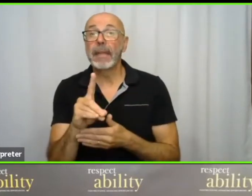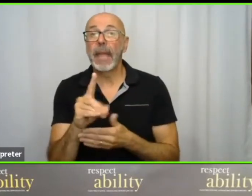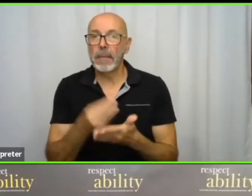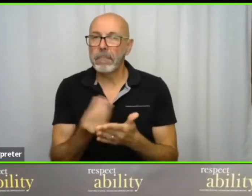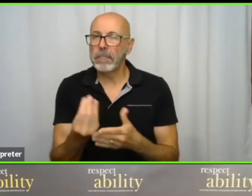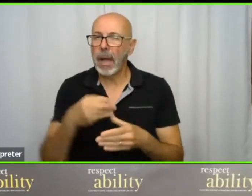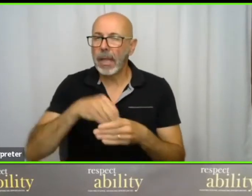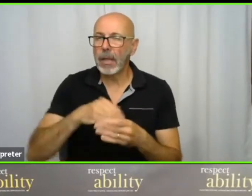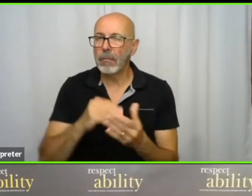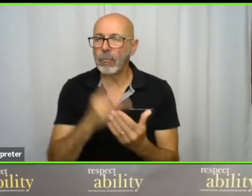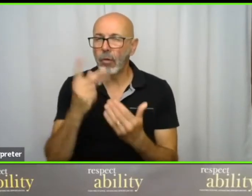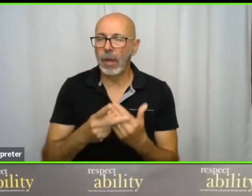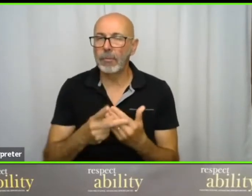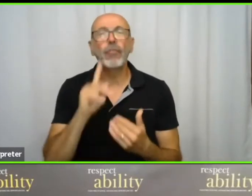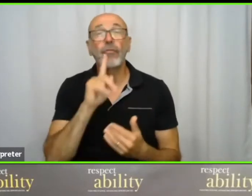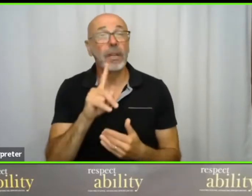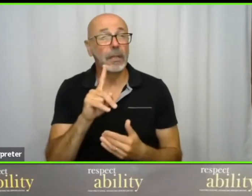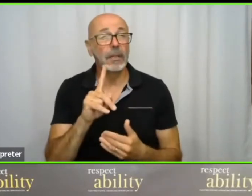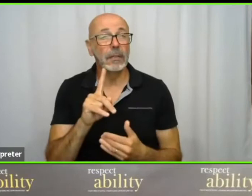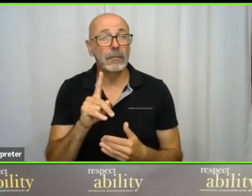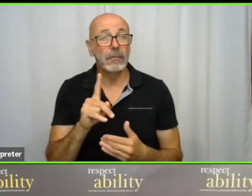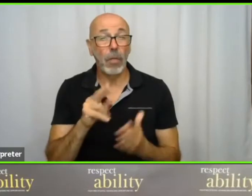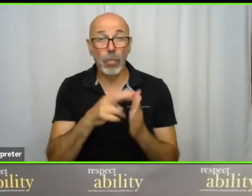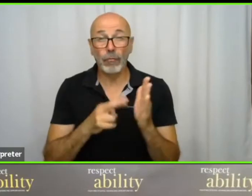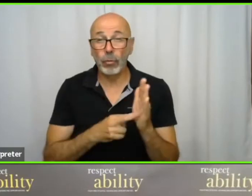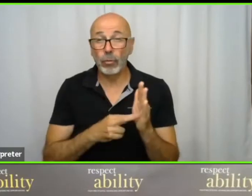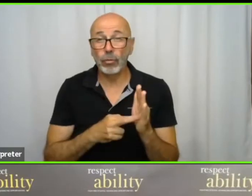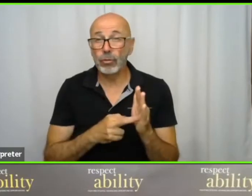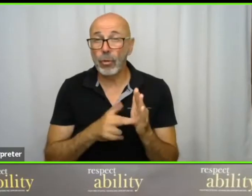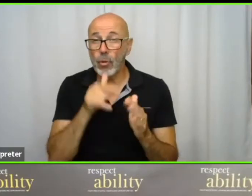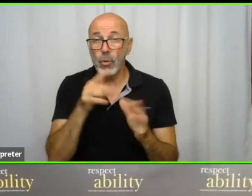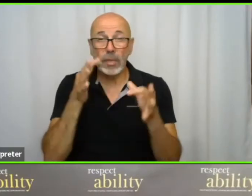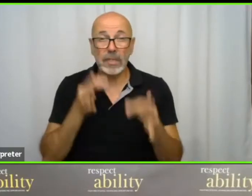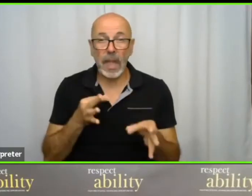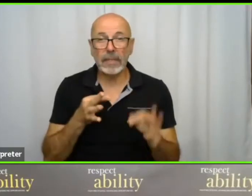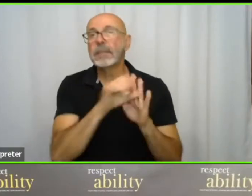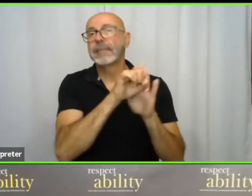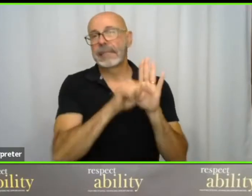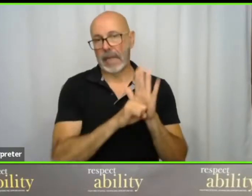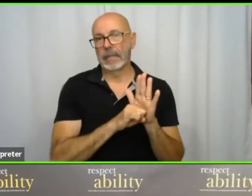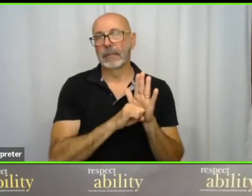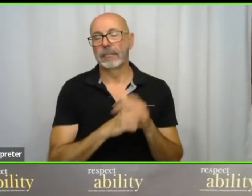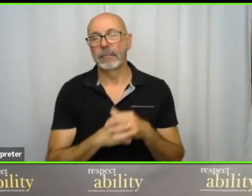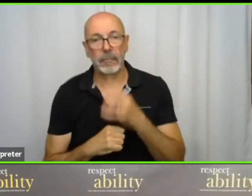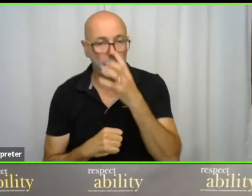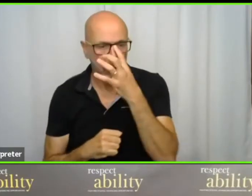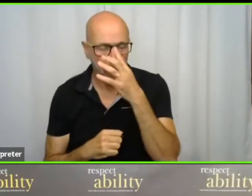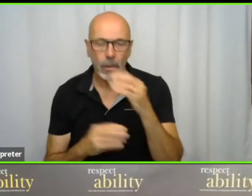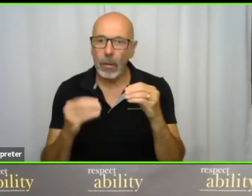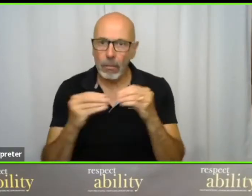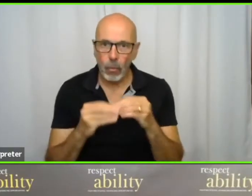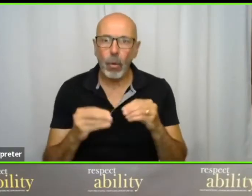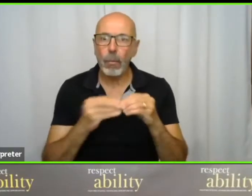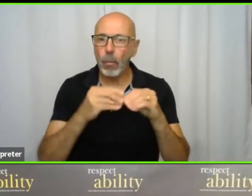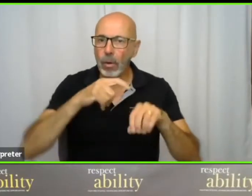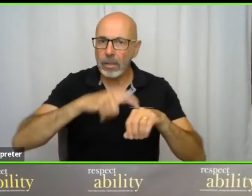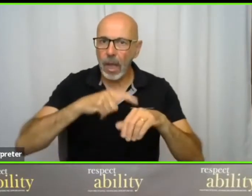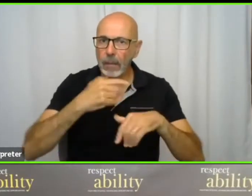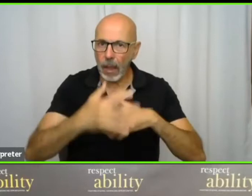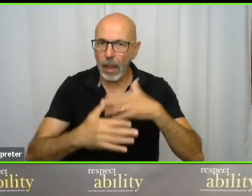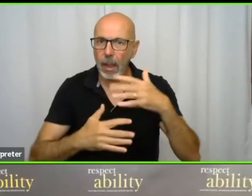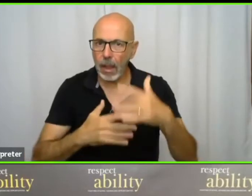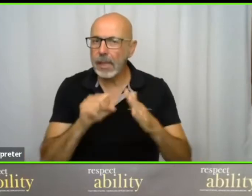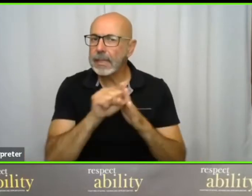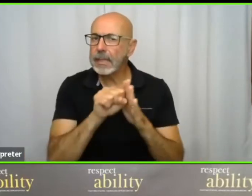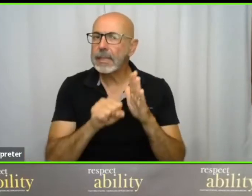state to decide what rules they want to create. But more and more as time has gone on, states have